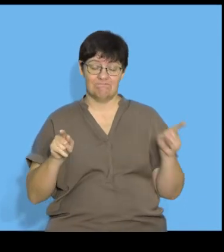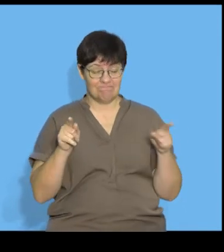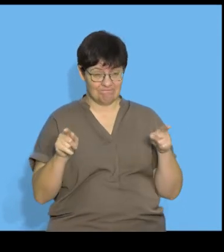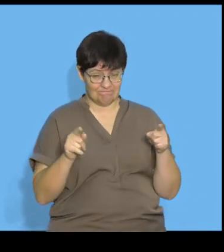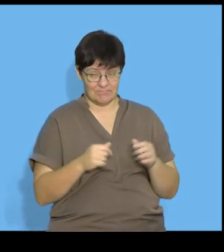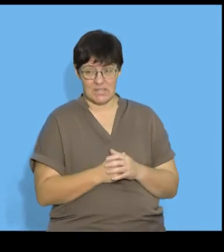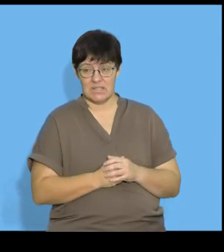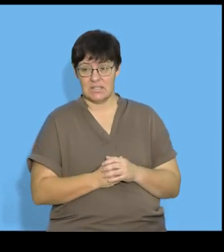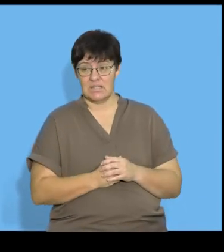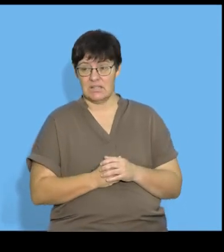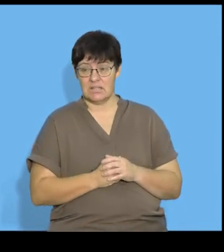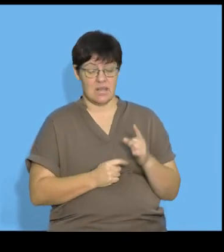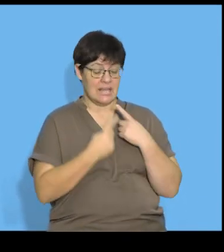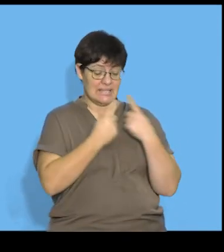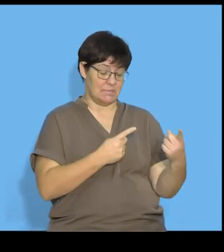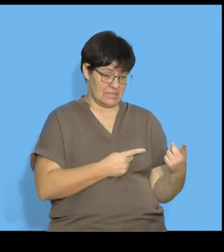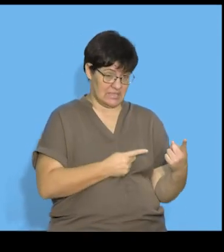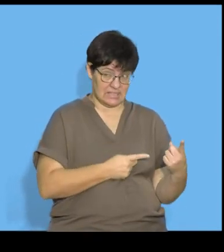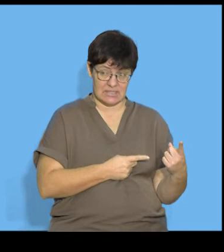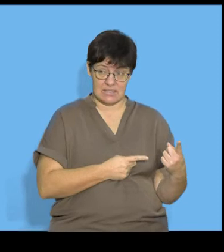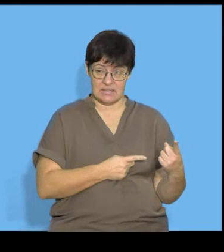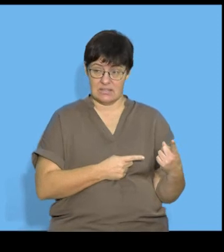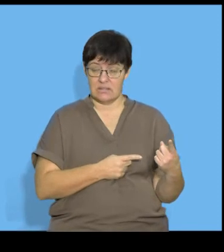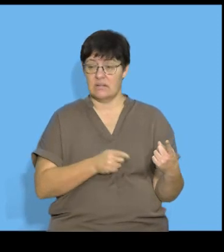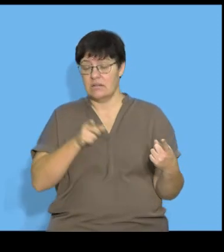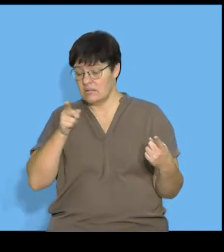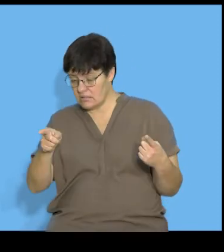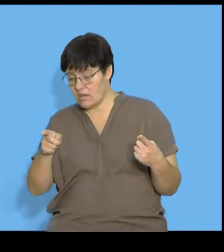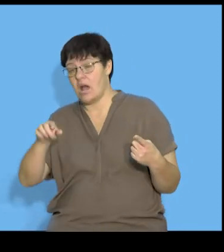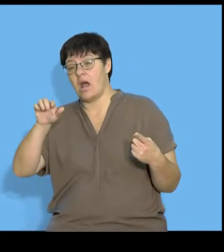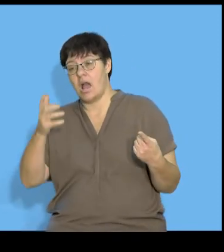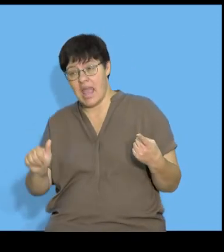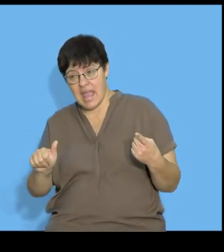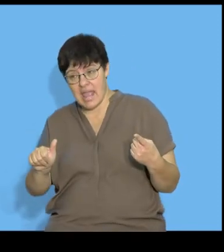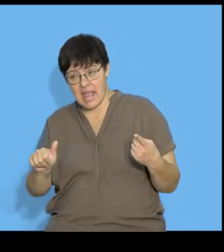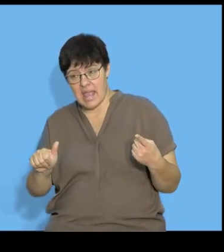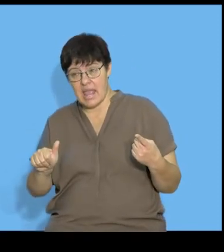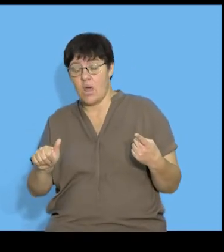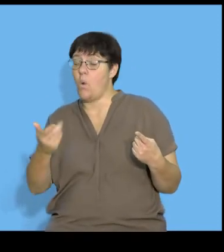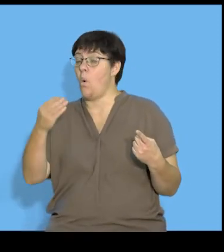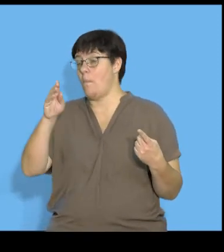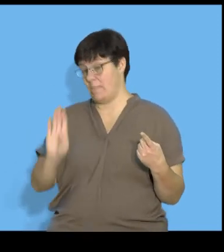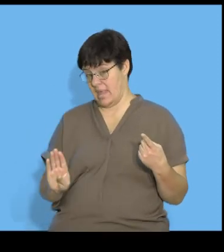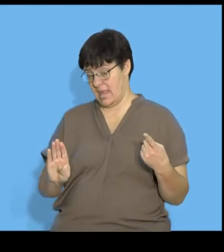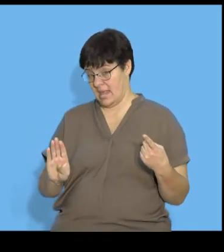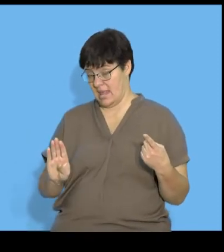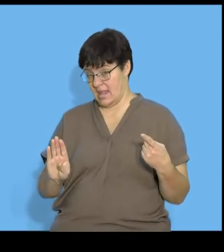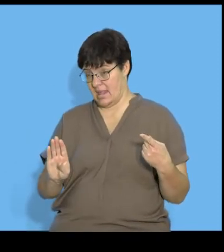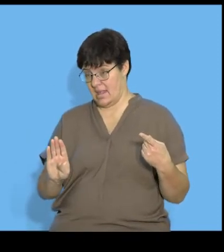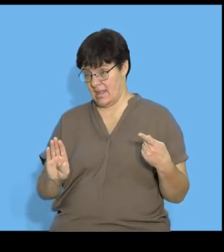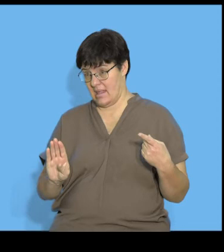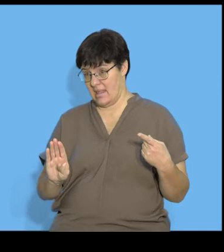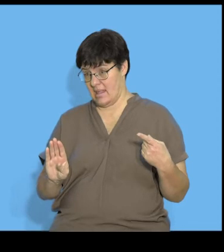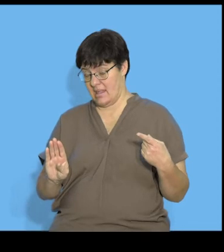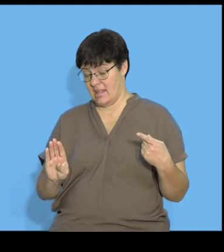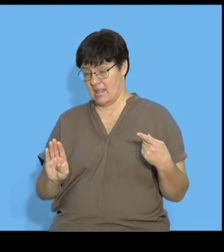this statement, right, is A correct? Is B correct? So